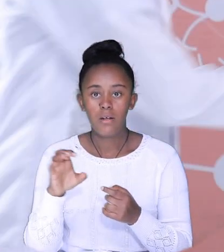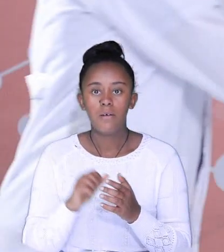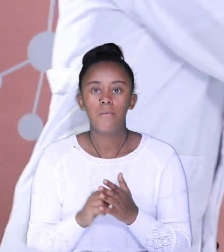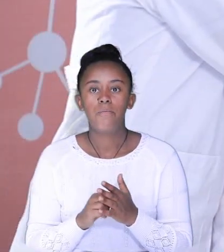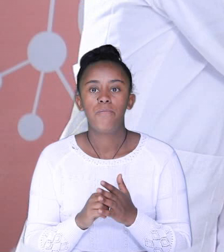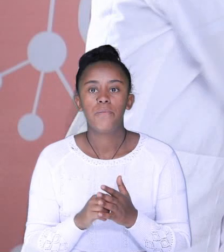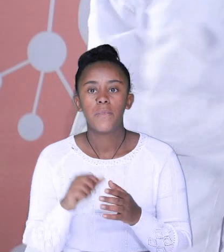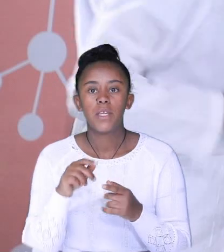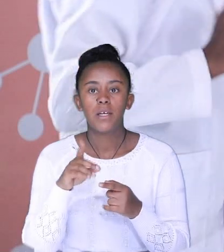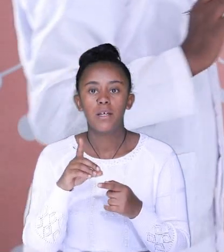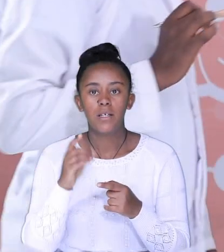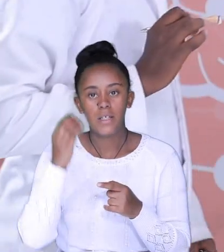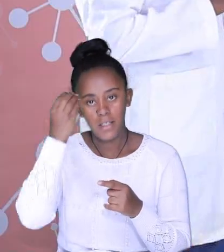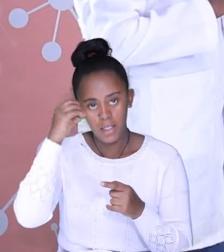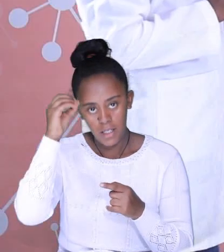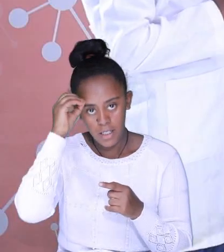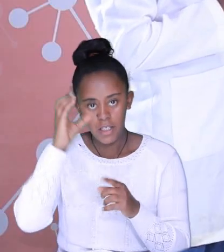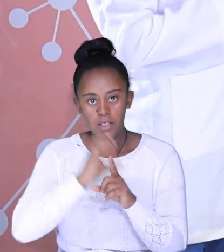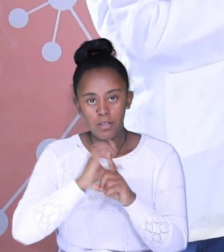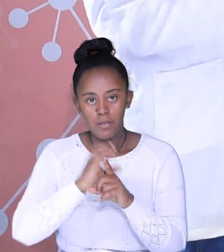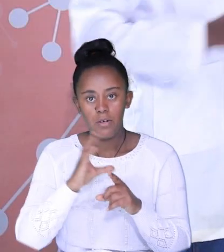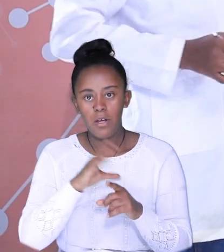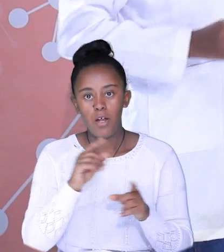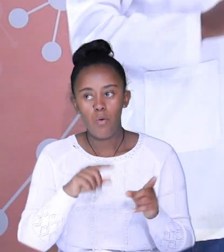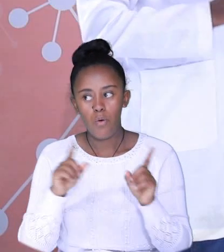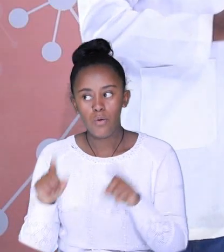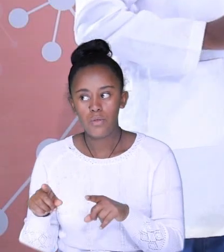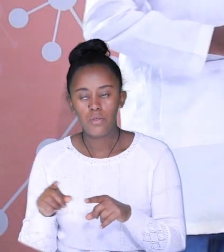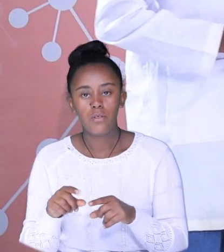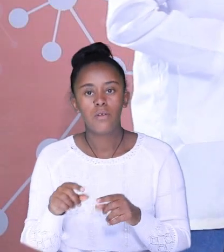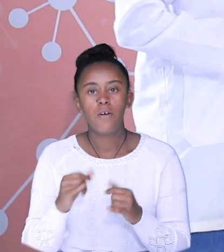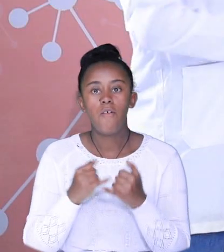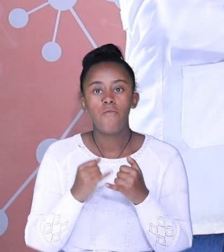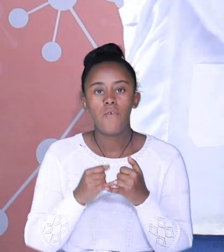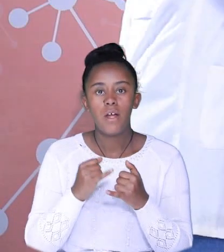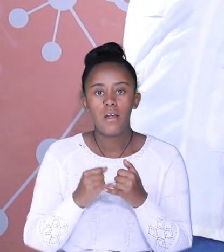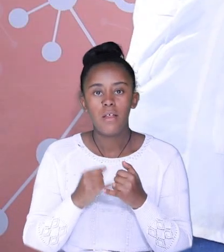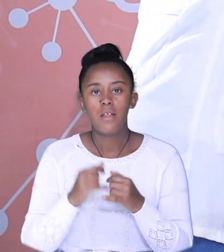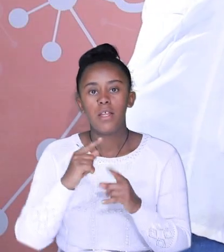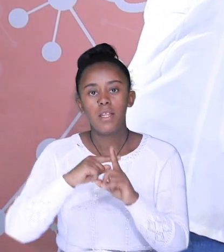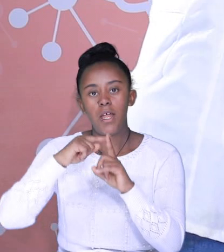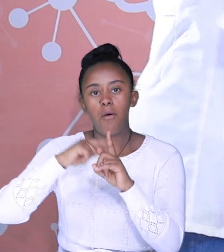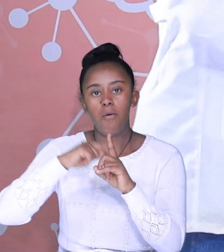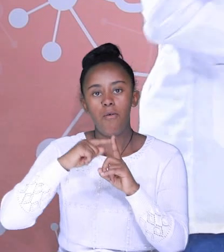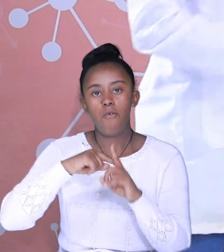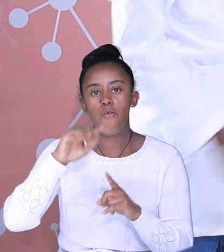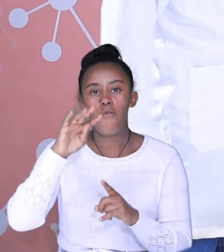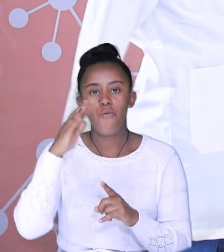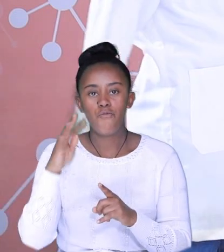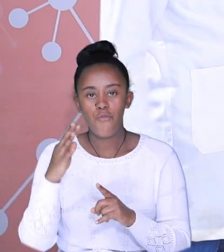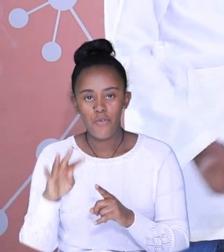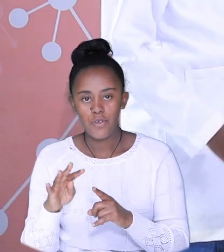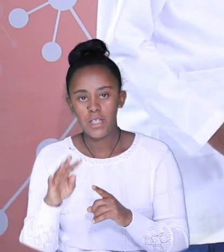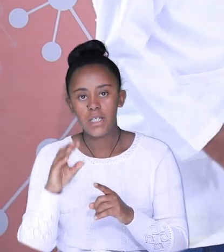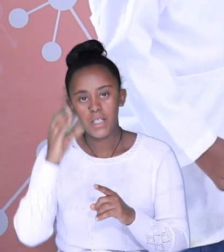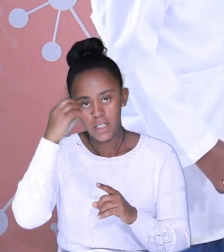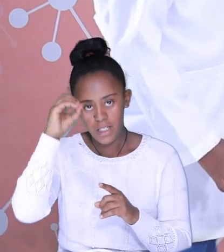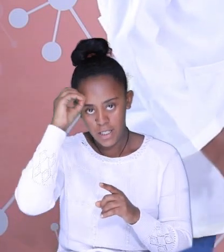100 degree Celsius, and also Tf final temperature is 40 degree